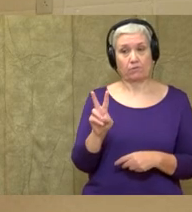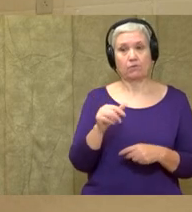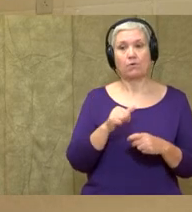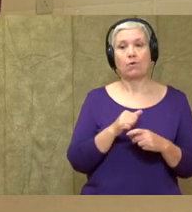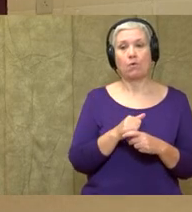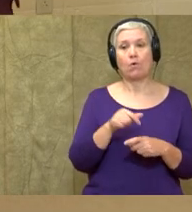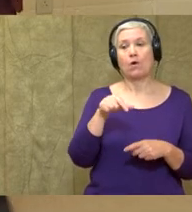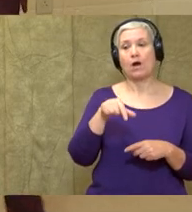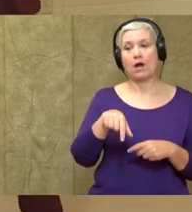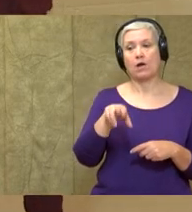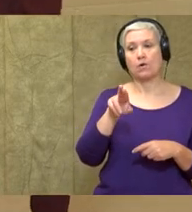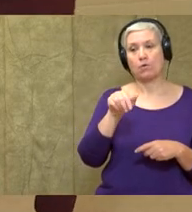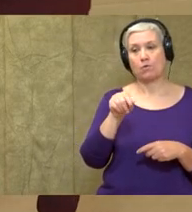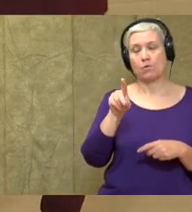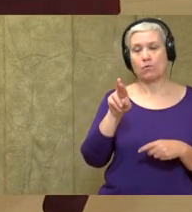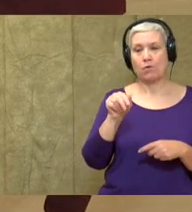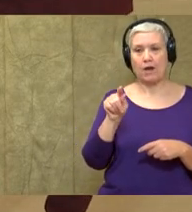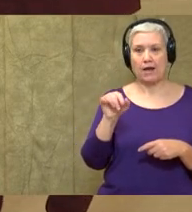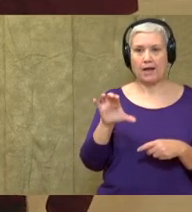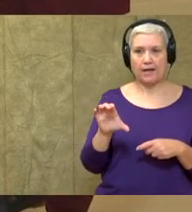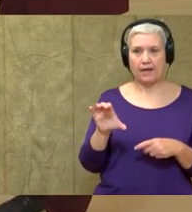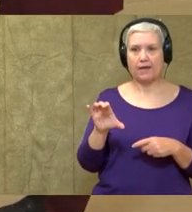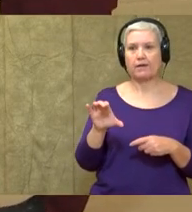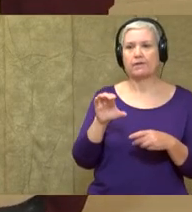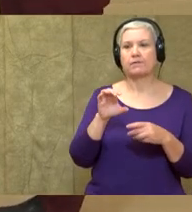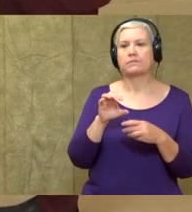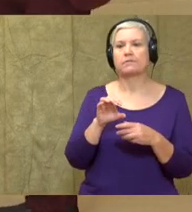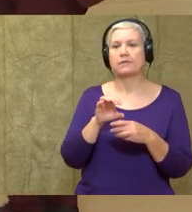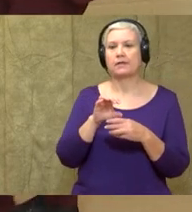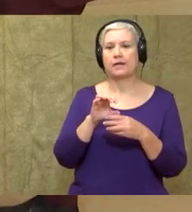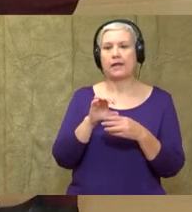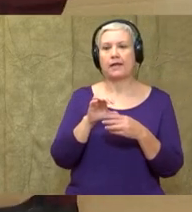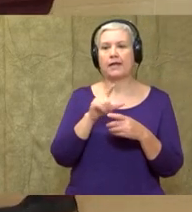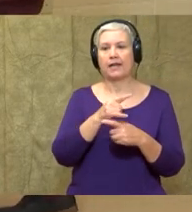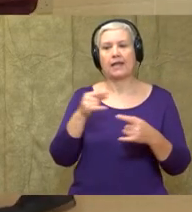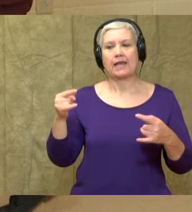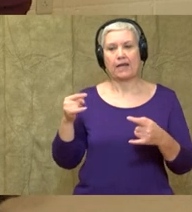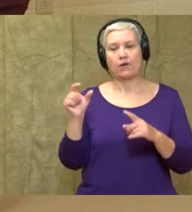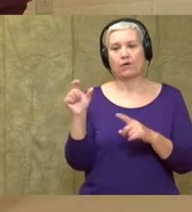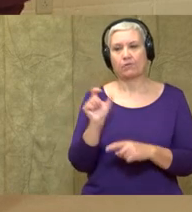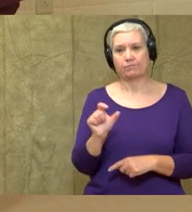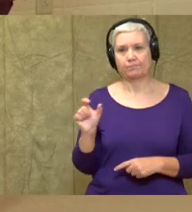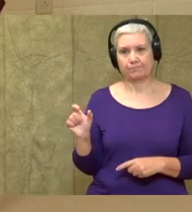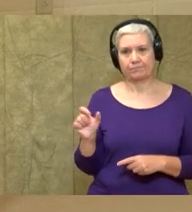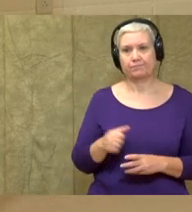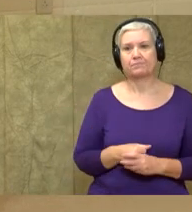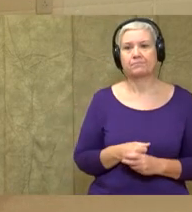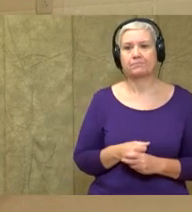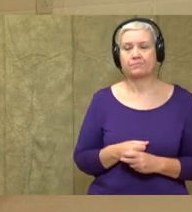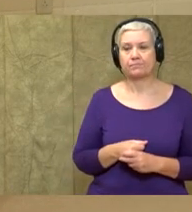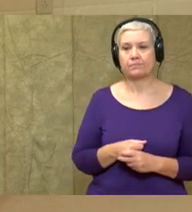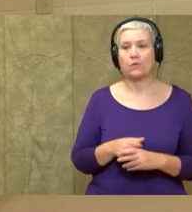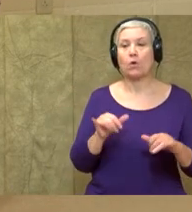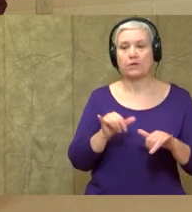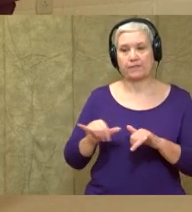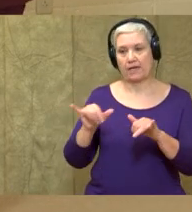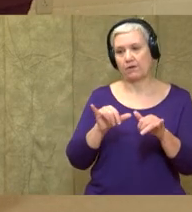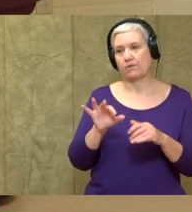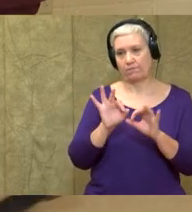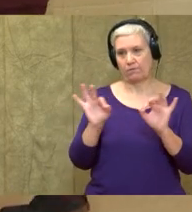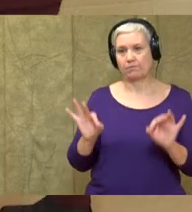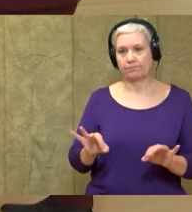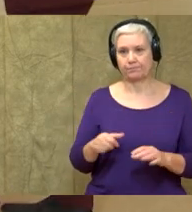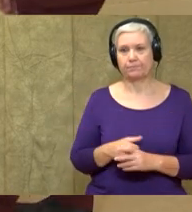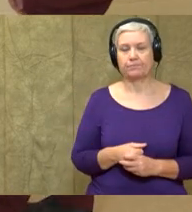term that helps us make sense of which strategies we can use. And when we're talking about strategies, the ones that